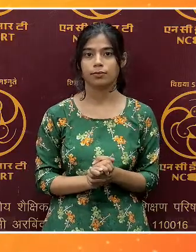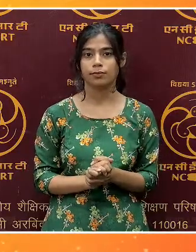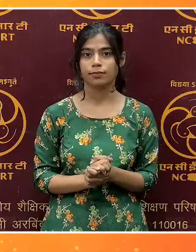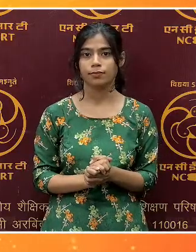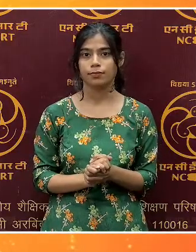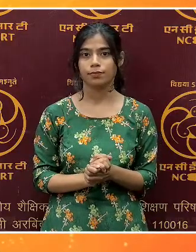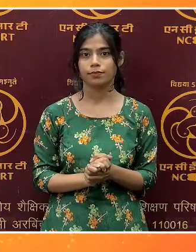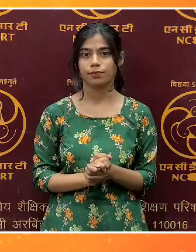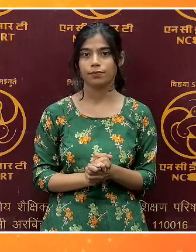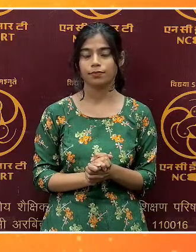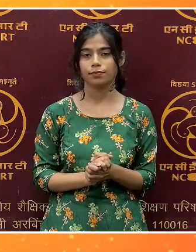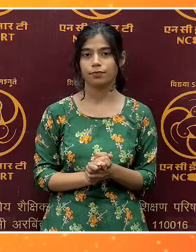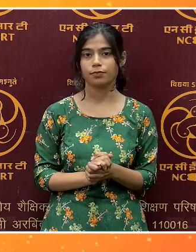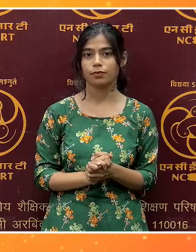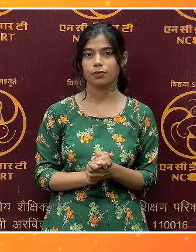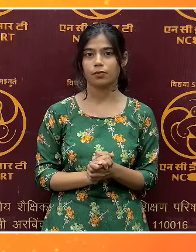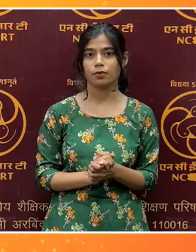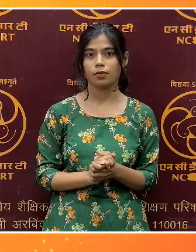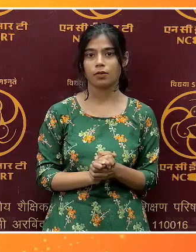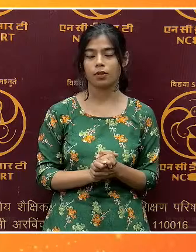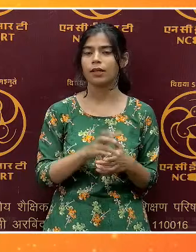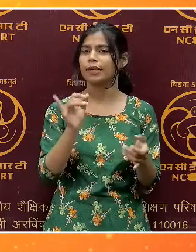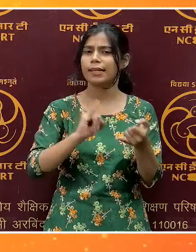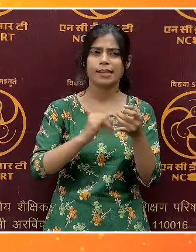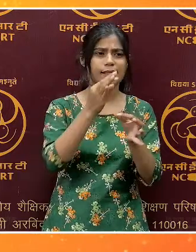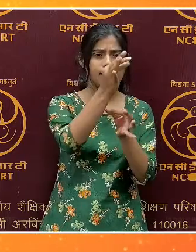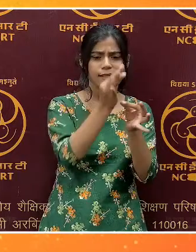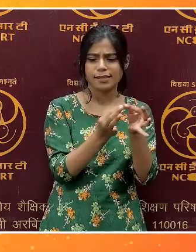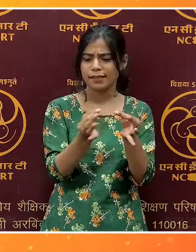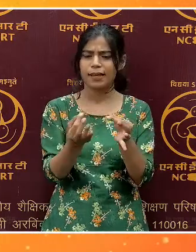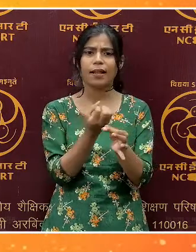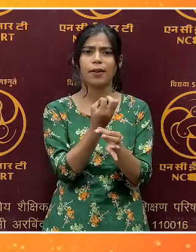You have a list of scalars examples on